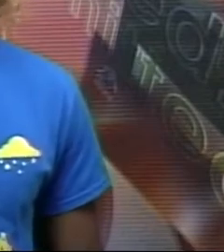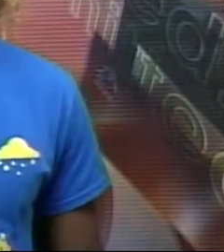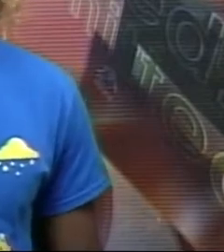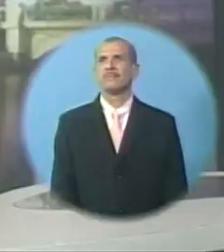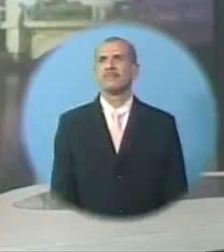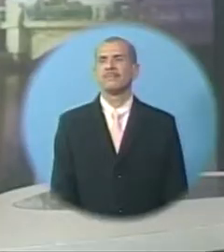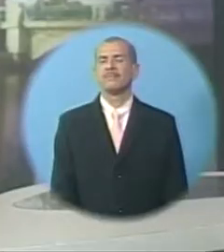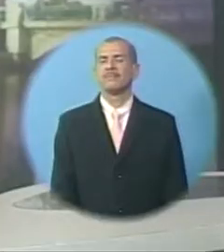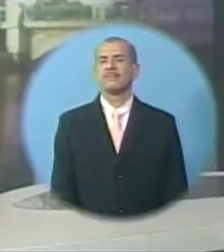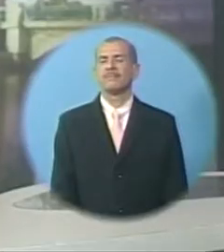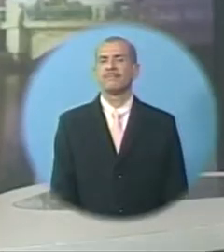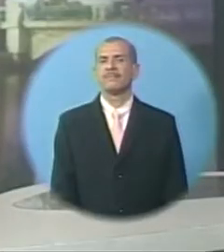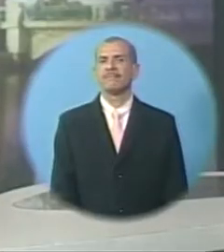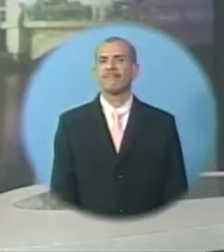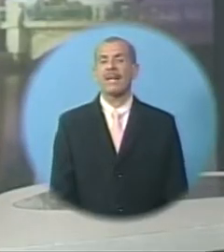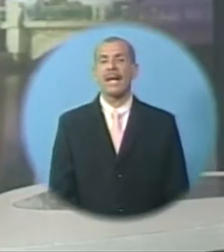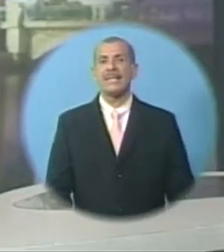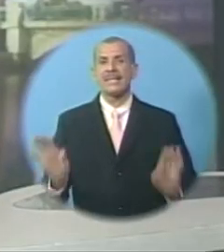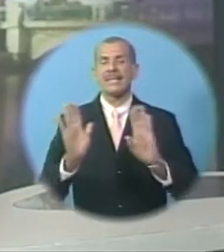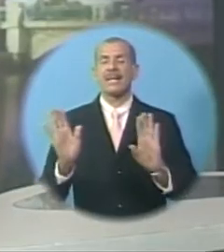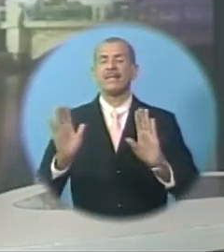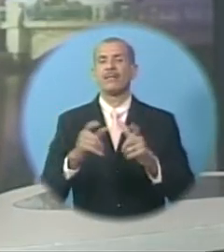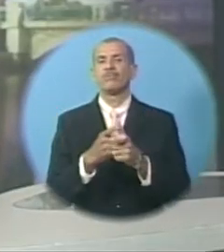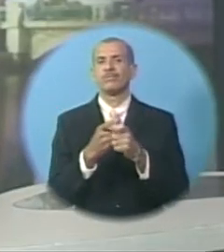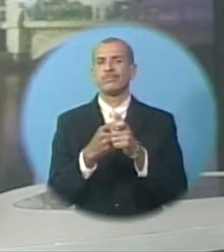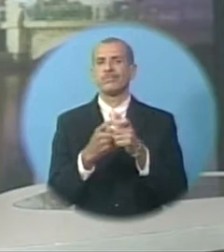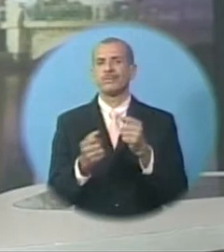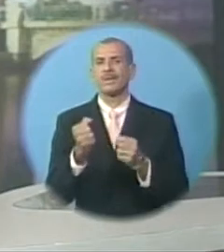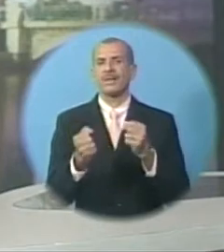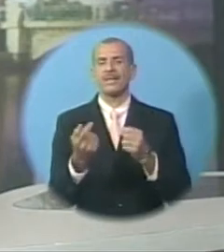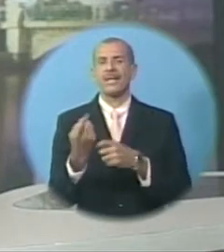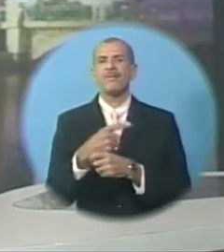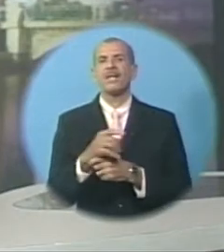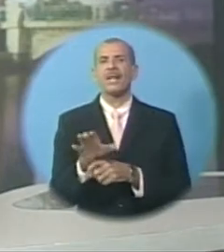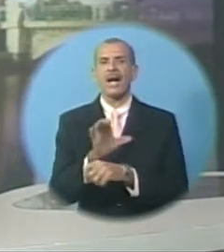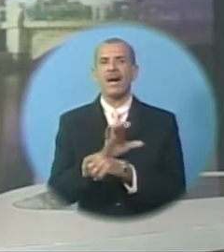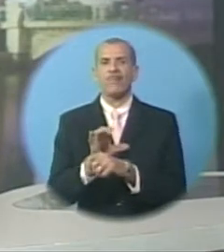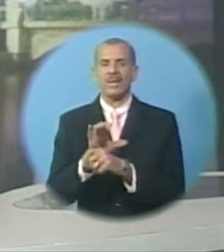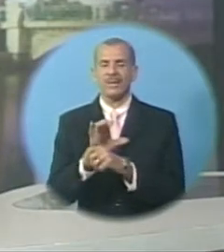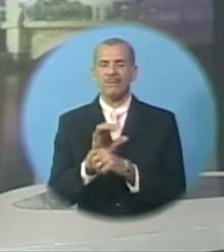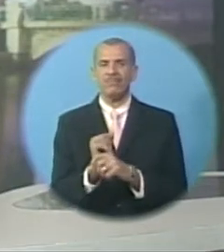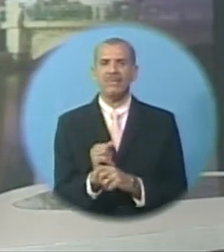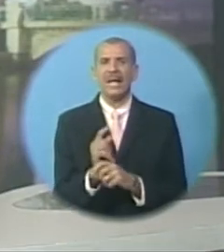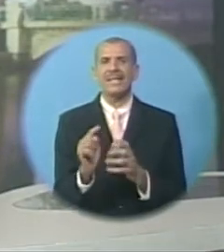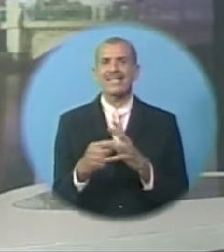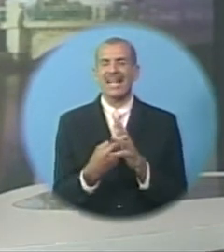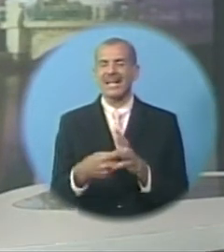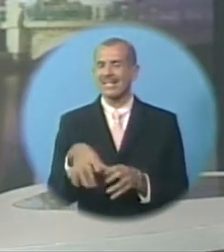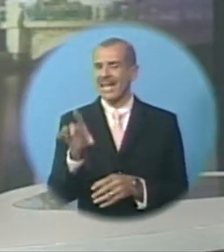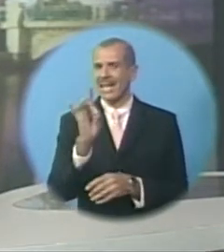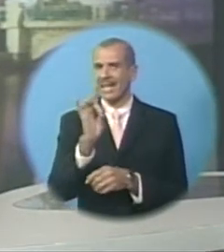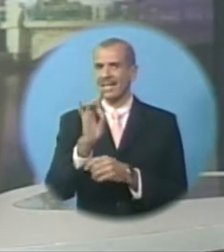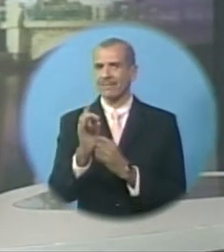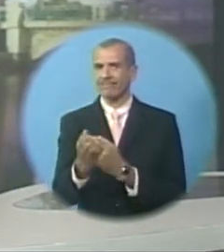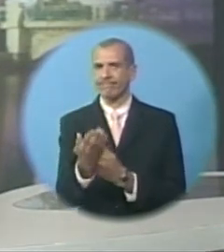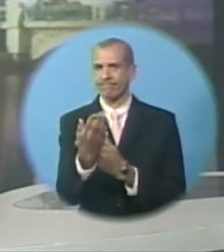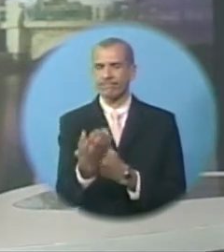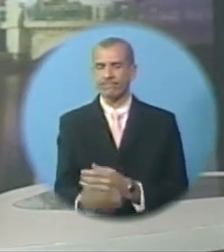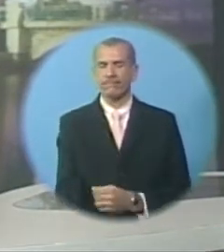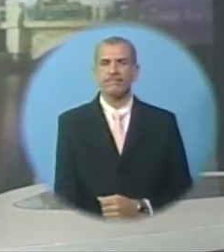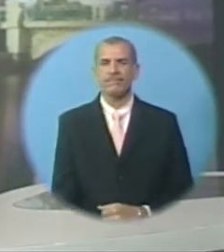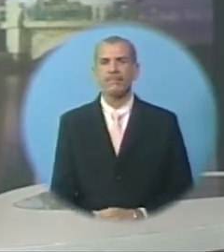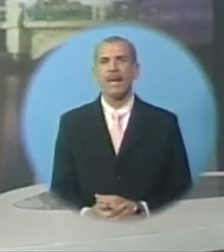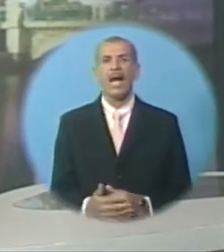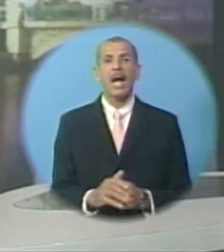work. Sunday's race day for the Caribbean Motor Racing Championship starts at 8 a.m.